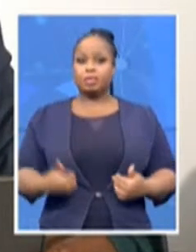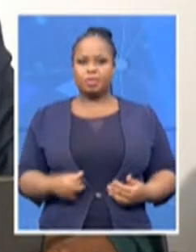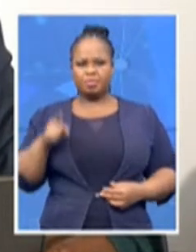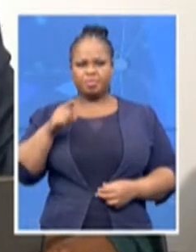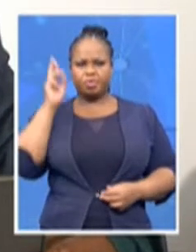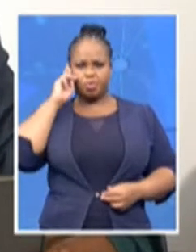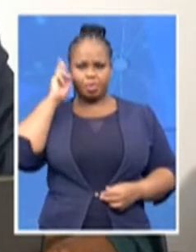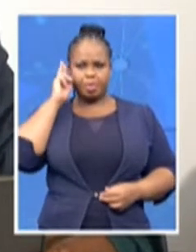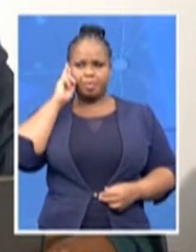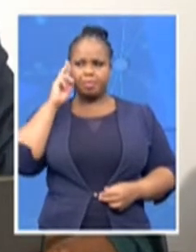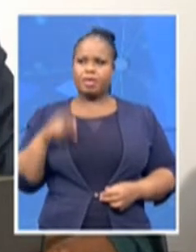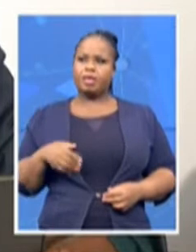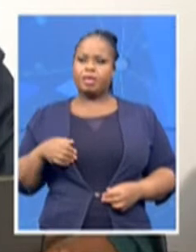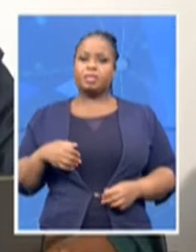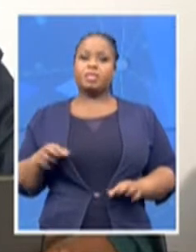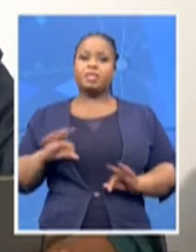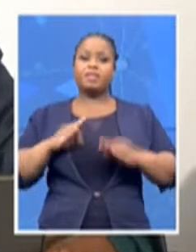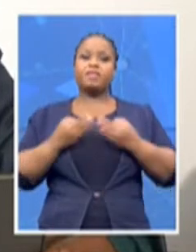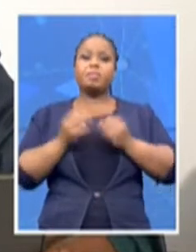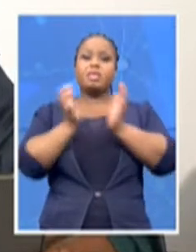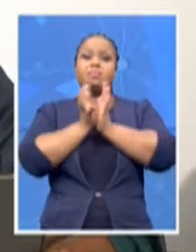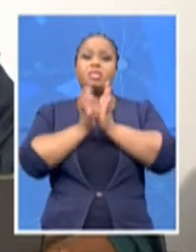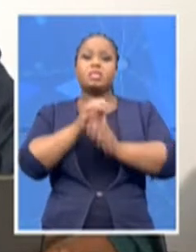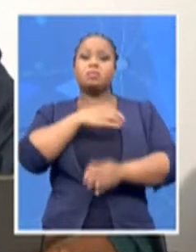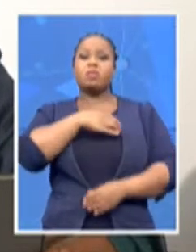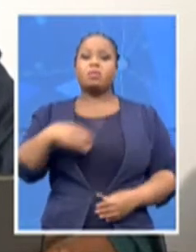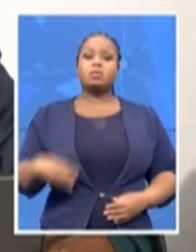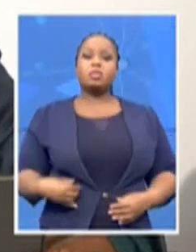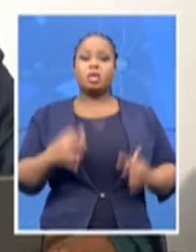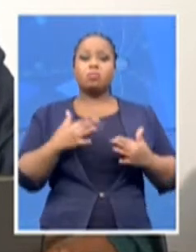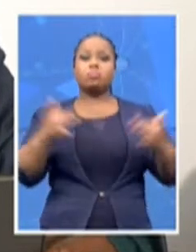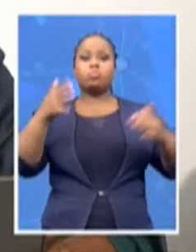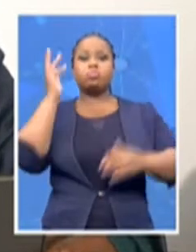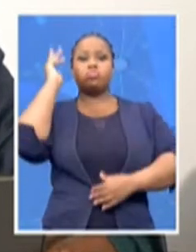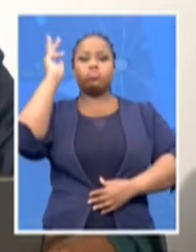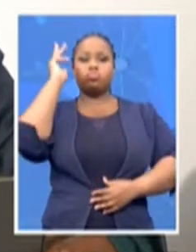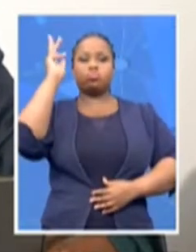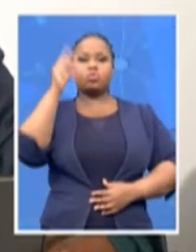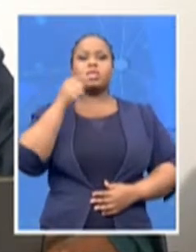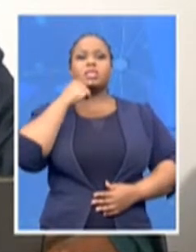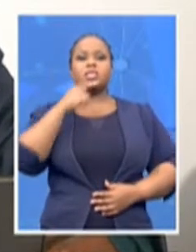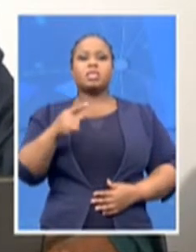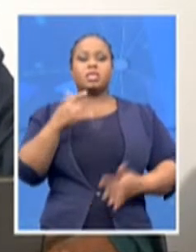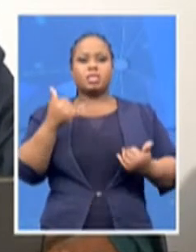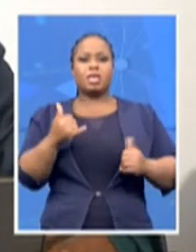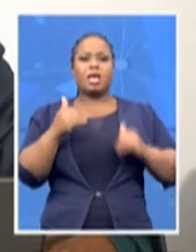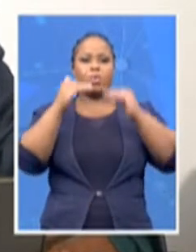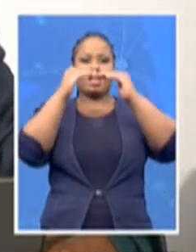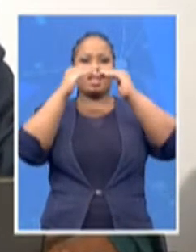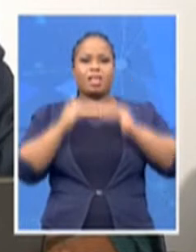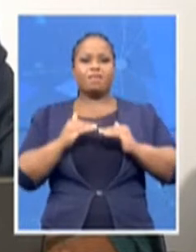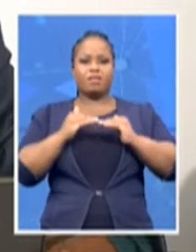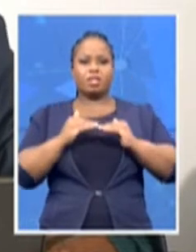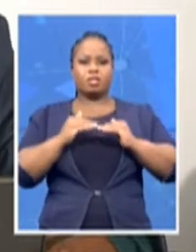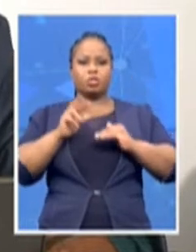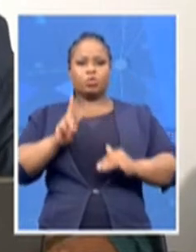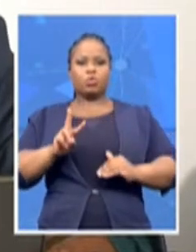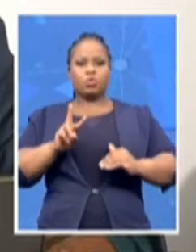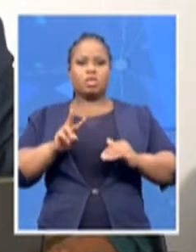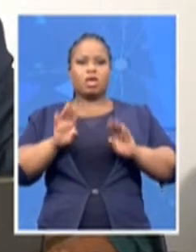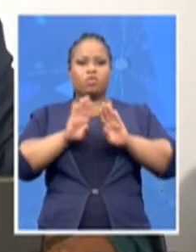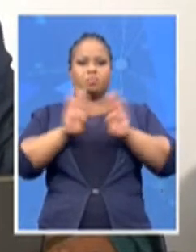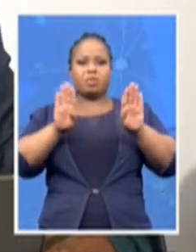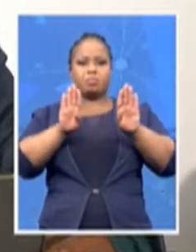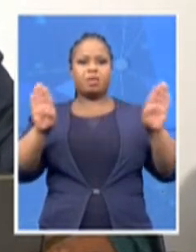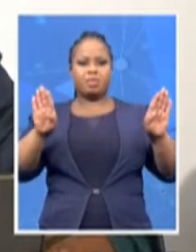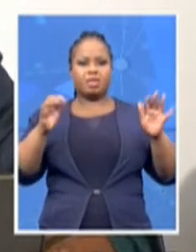president was able to announce relaxation of a number of restrictions, which will allow more